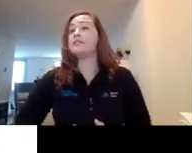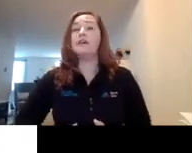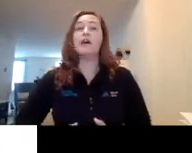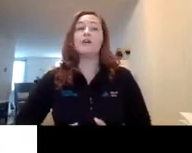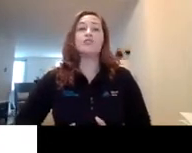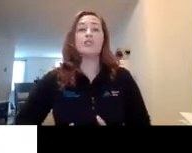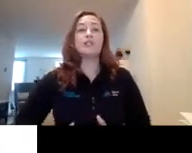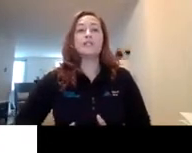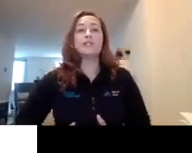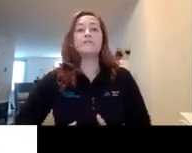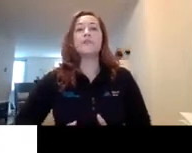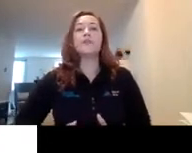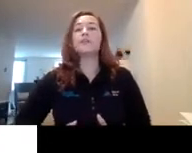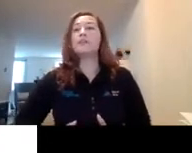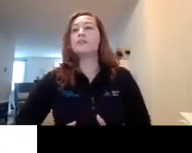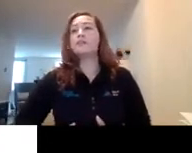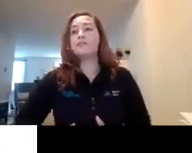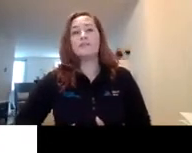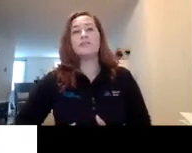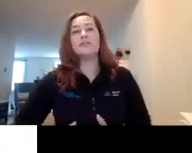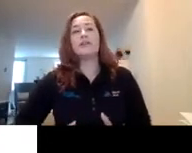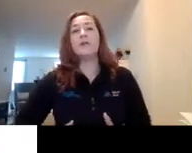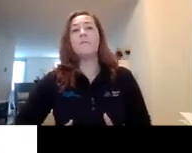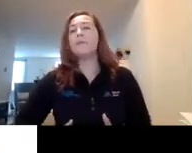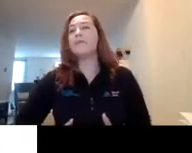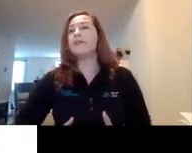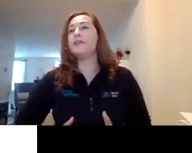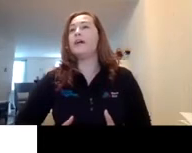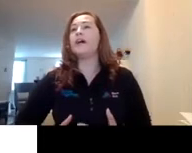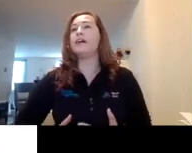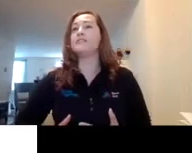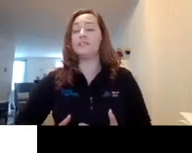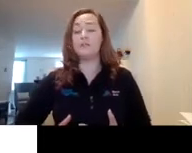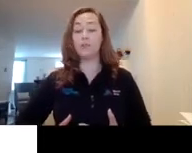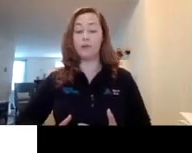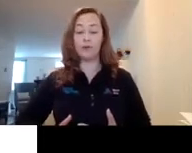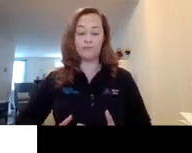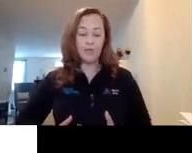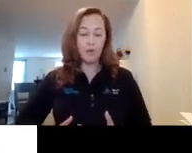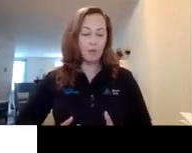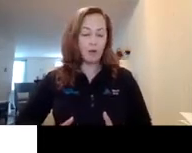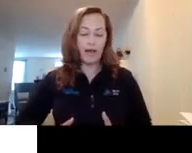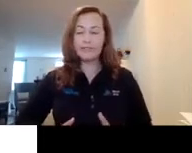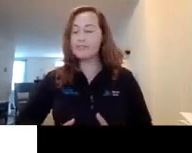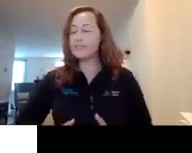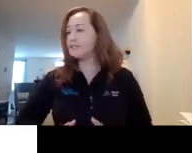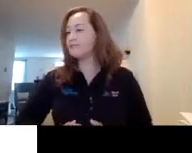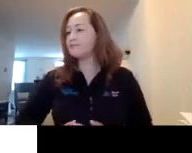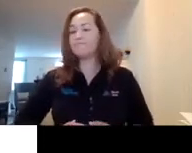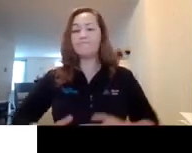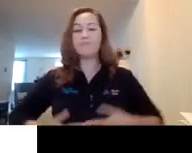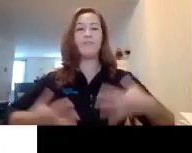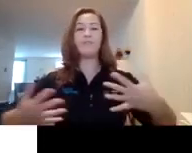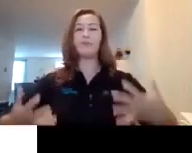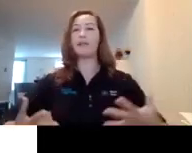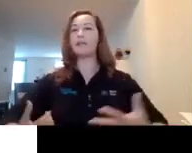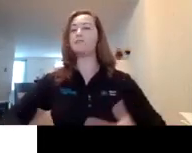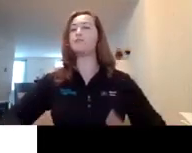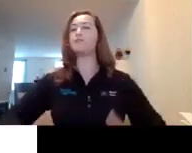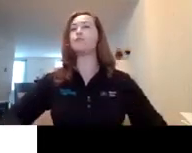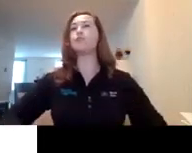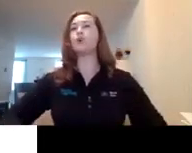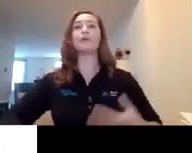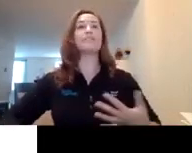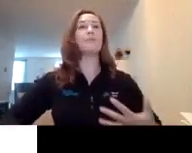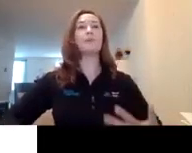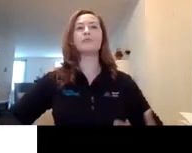safety, agility, creativity, empathy, and teamwork. We were asking everybody